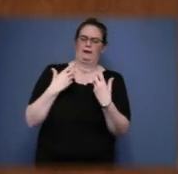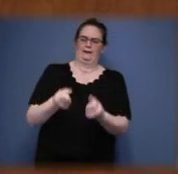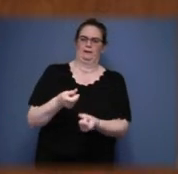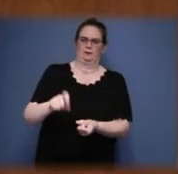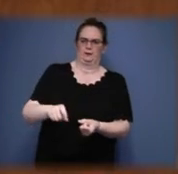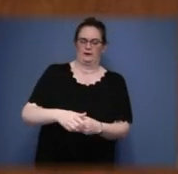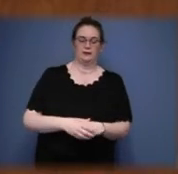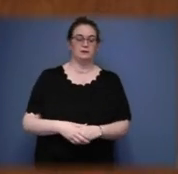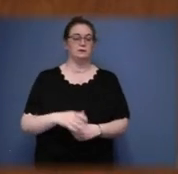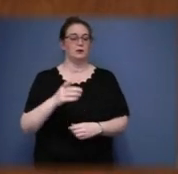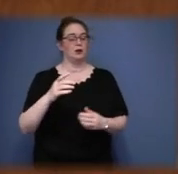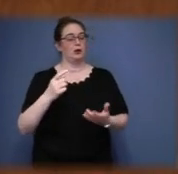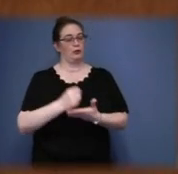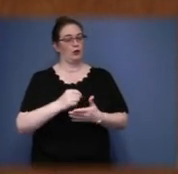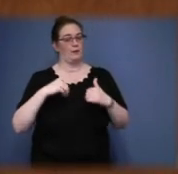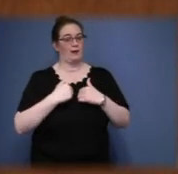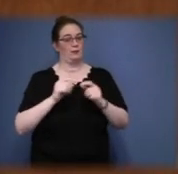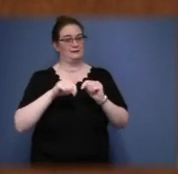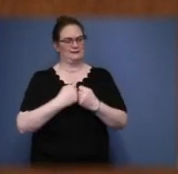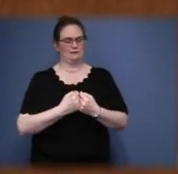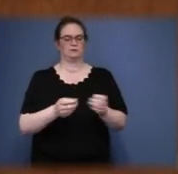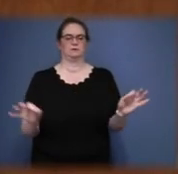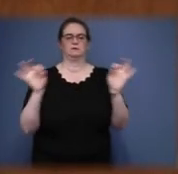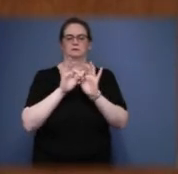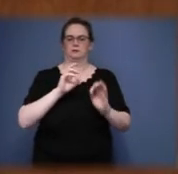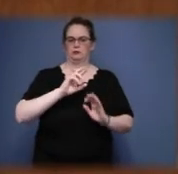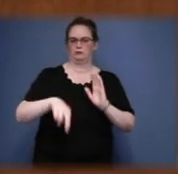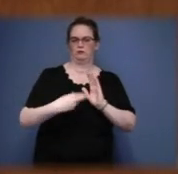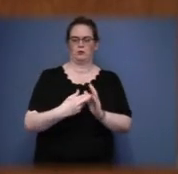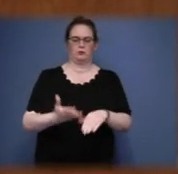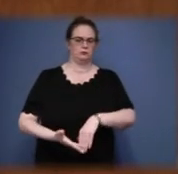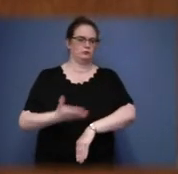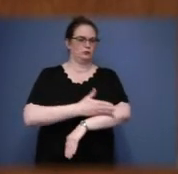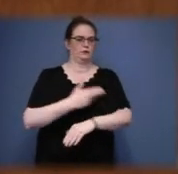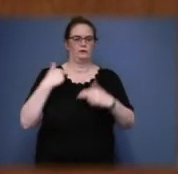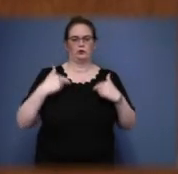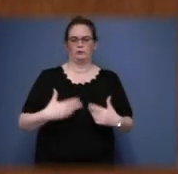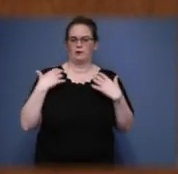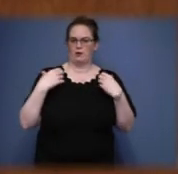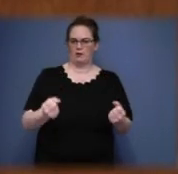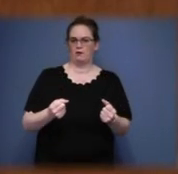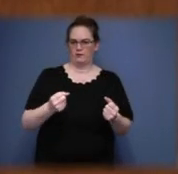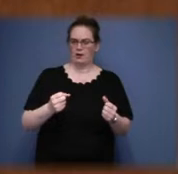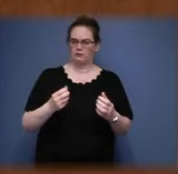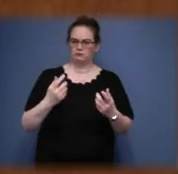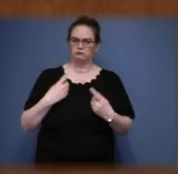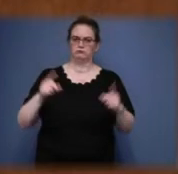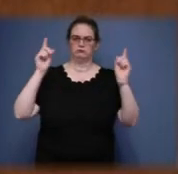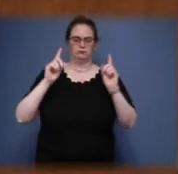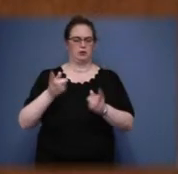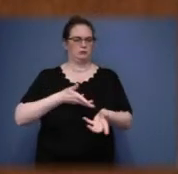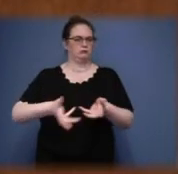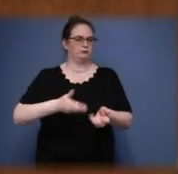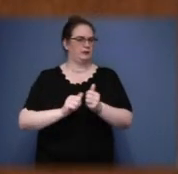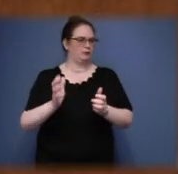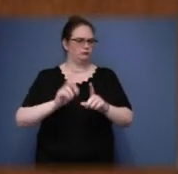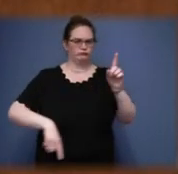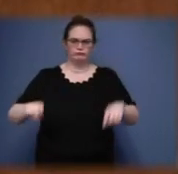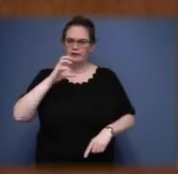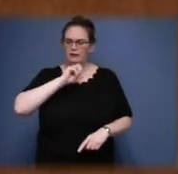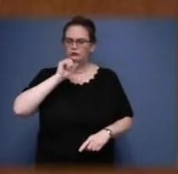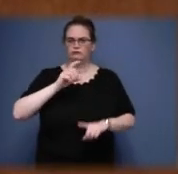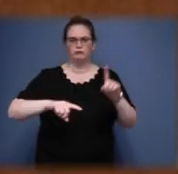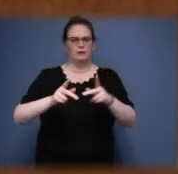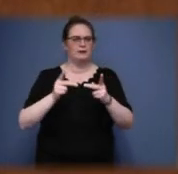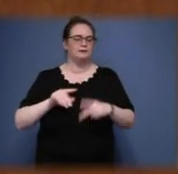whereas therapy animal teams play an essential role in improving human health and well-being by interacting with people of all ages in a variety of